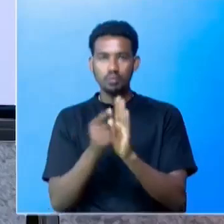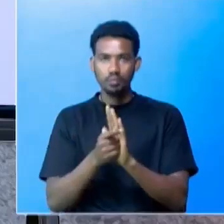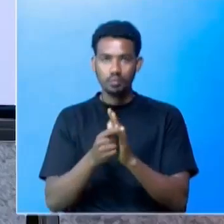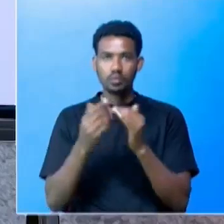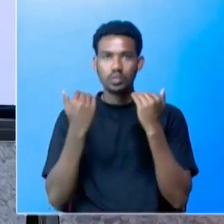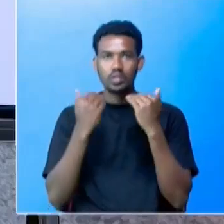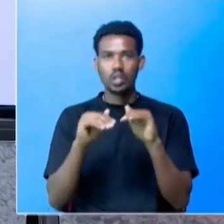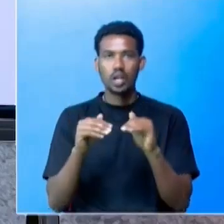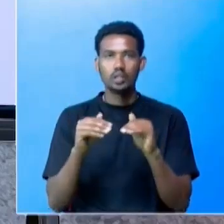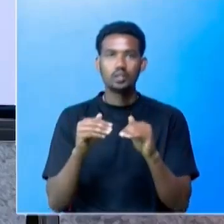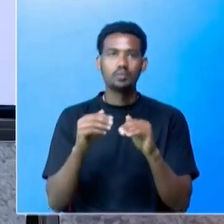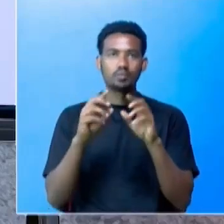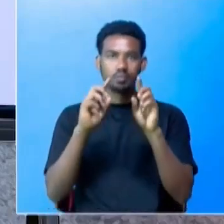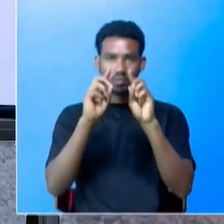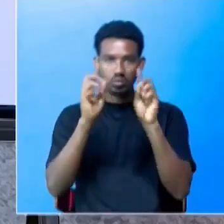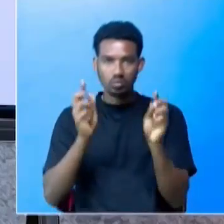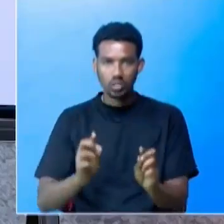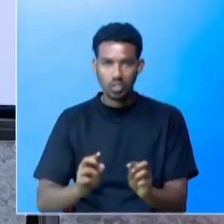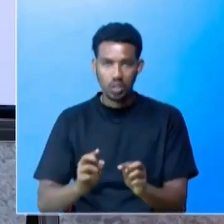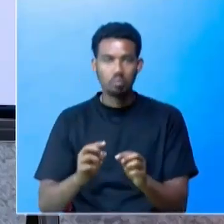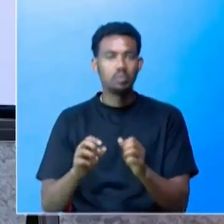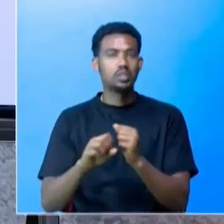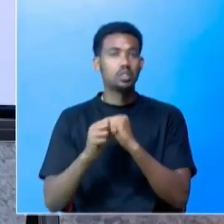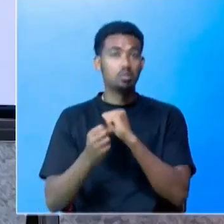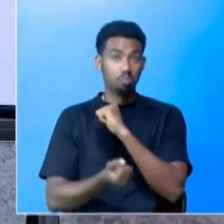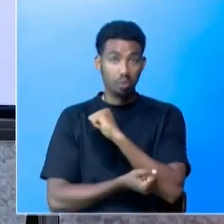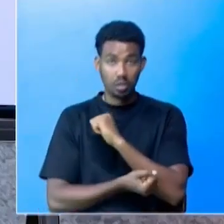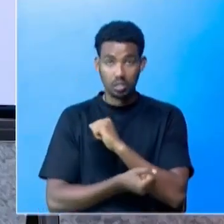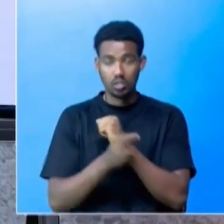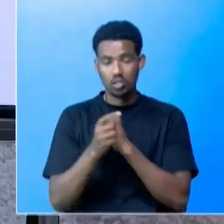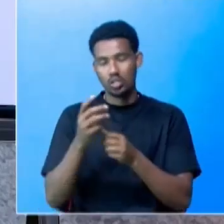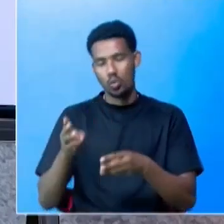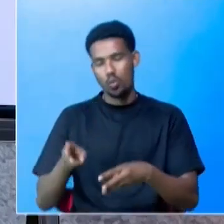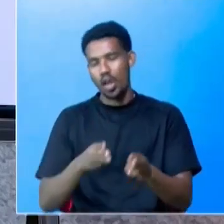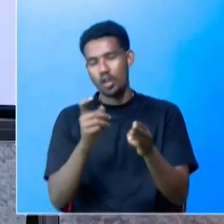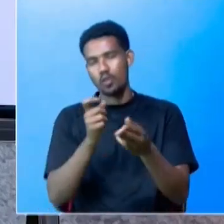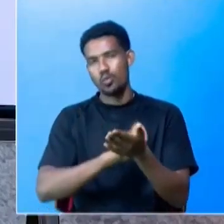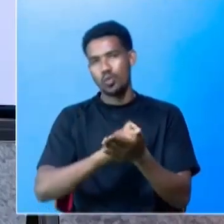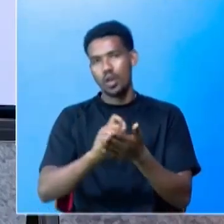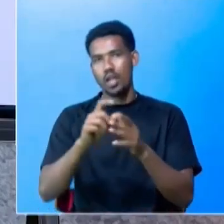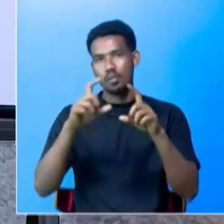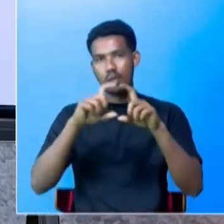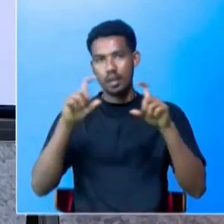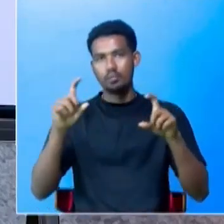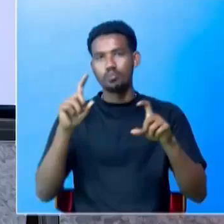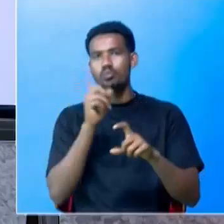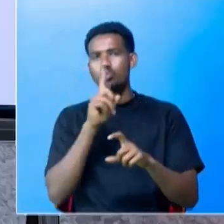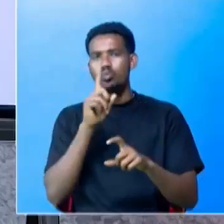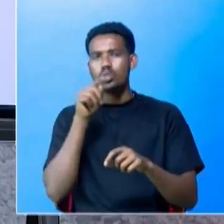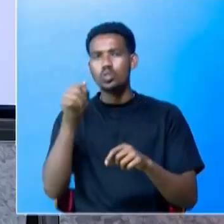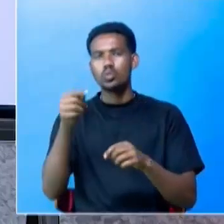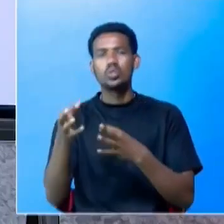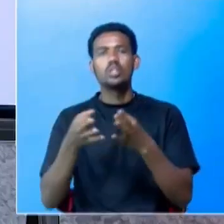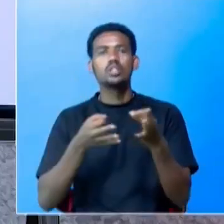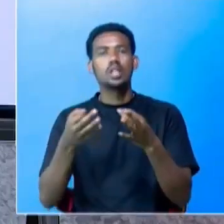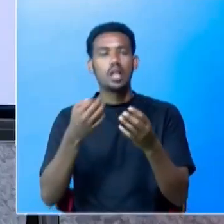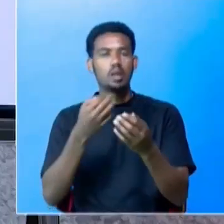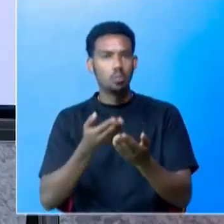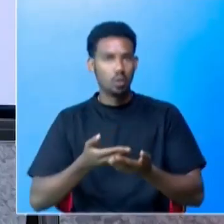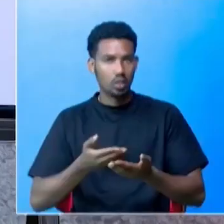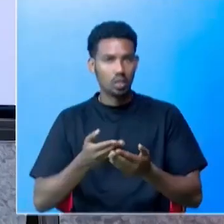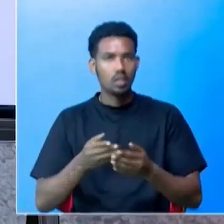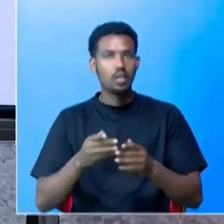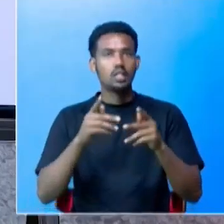size, shape. It depends the way you write your paragraph. What do you want to describe? The person,